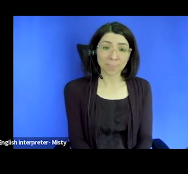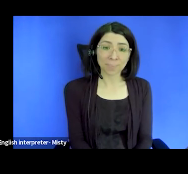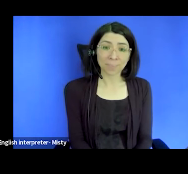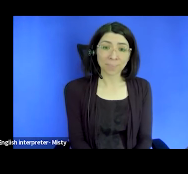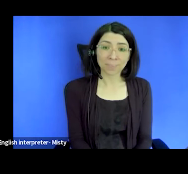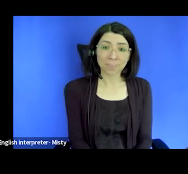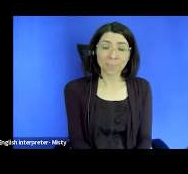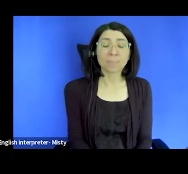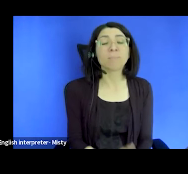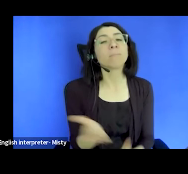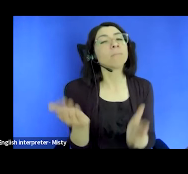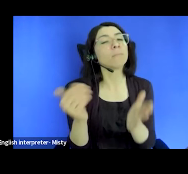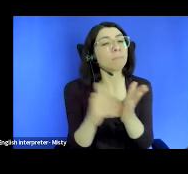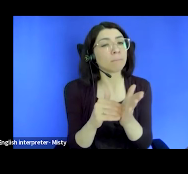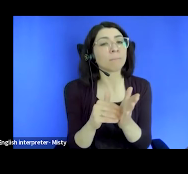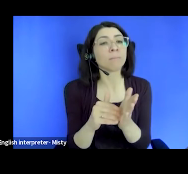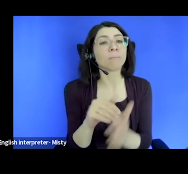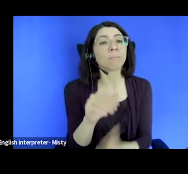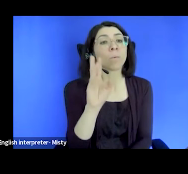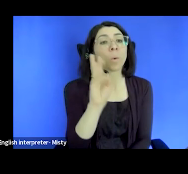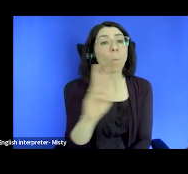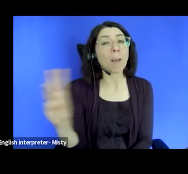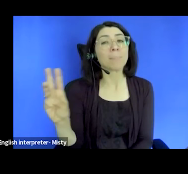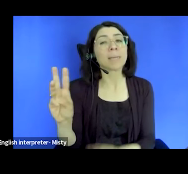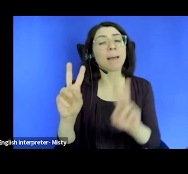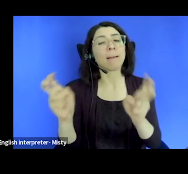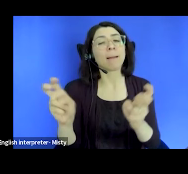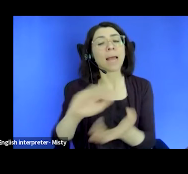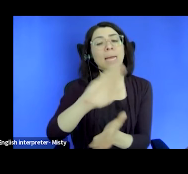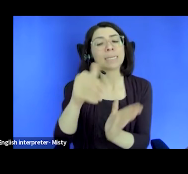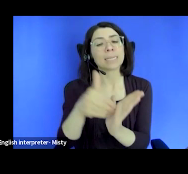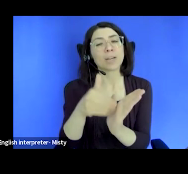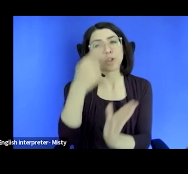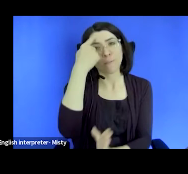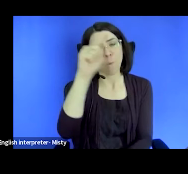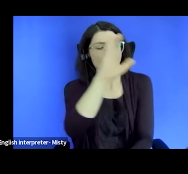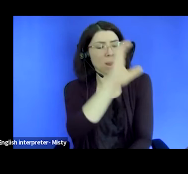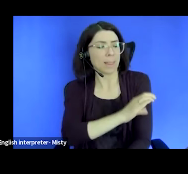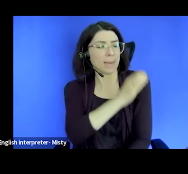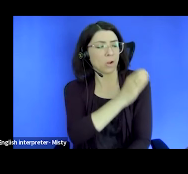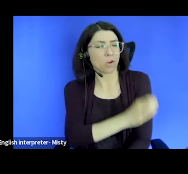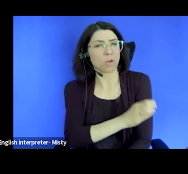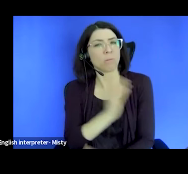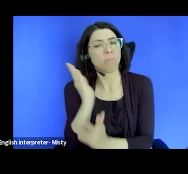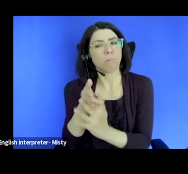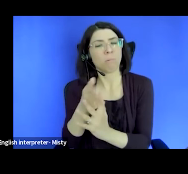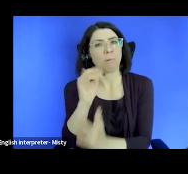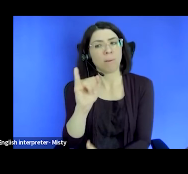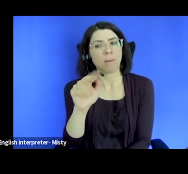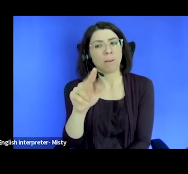Again, the website is the Center for Clinical Interventions if you're curious and you want to work through all these modules.